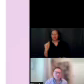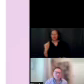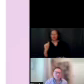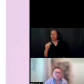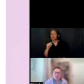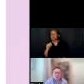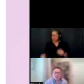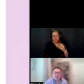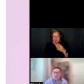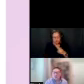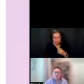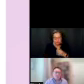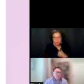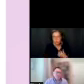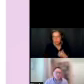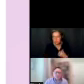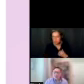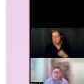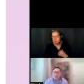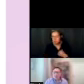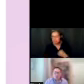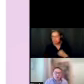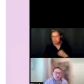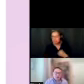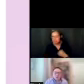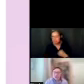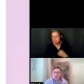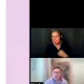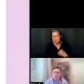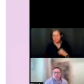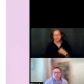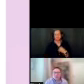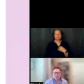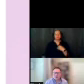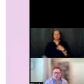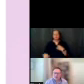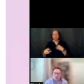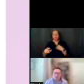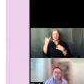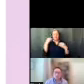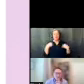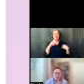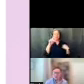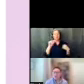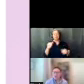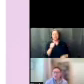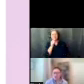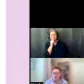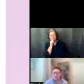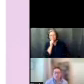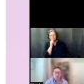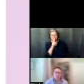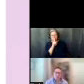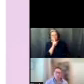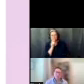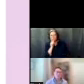perhaps. Uh, Again, taught to be private about the disability. Just hush hush about it. Don't